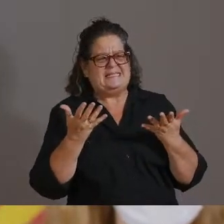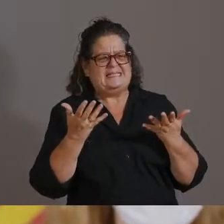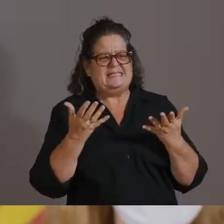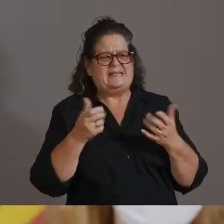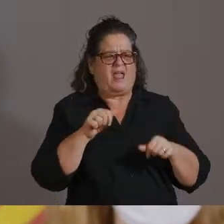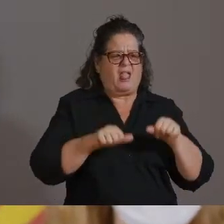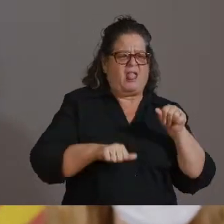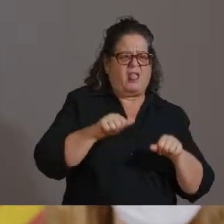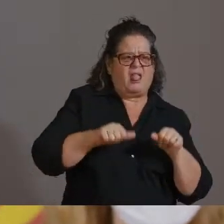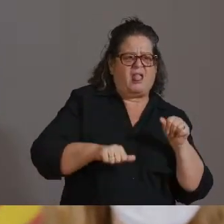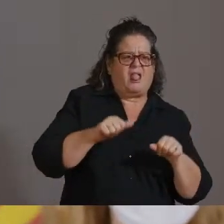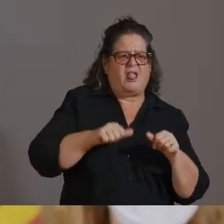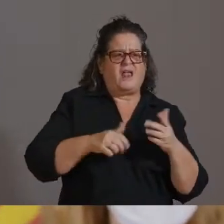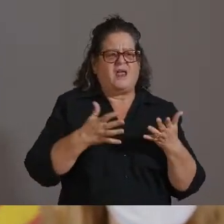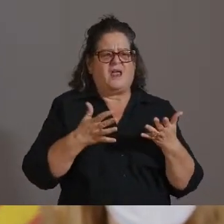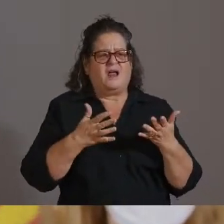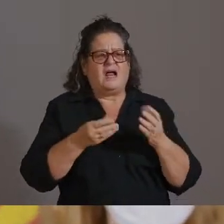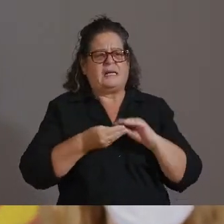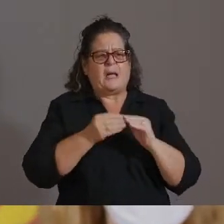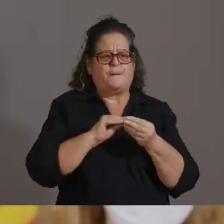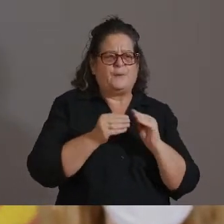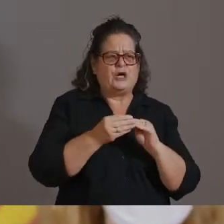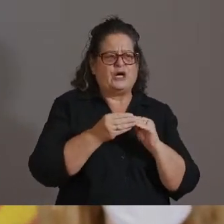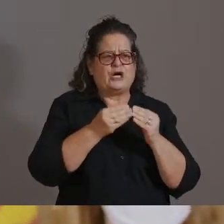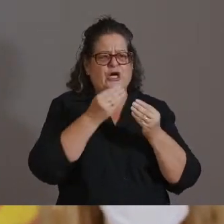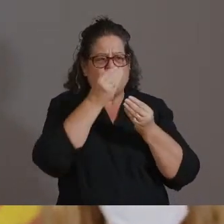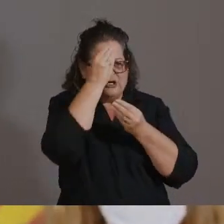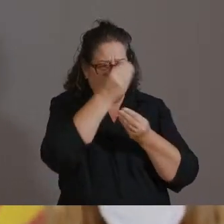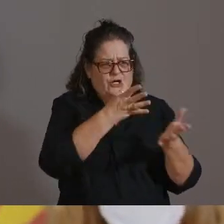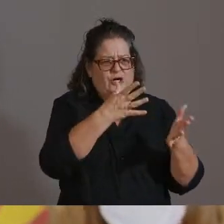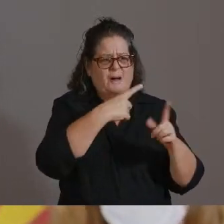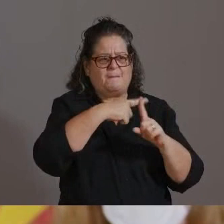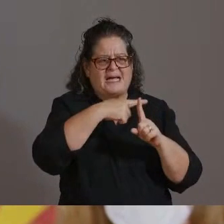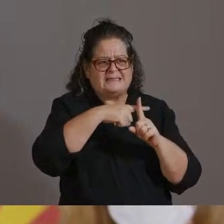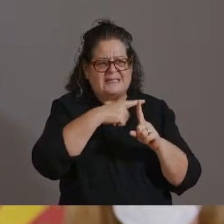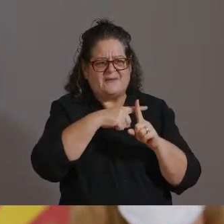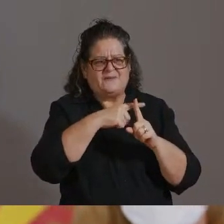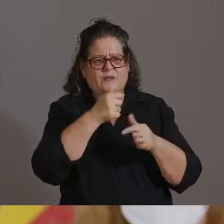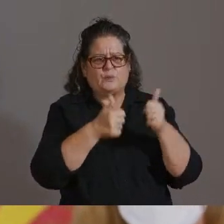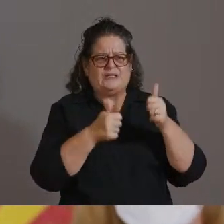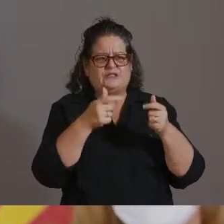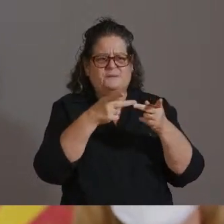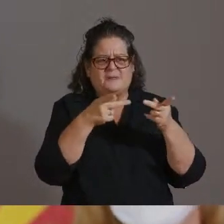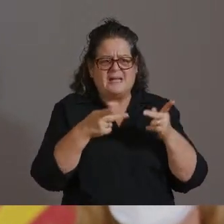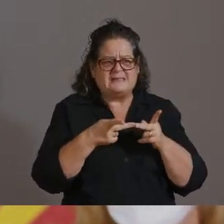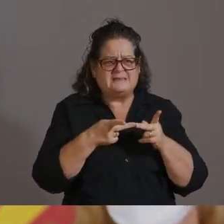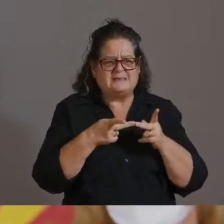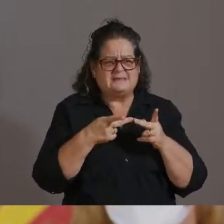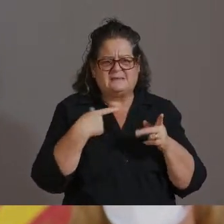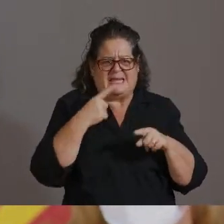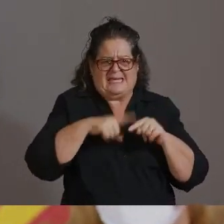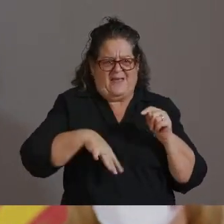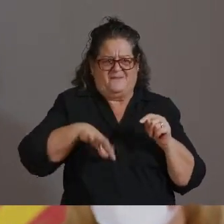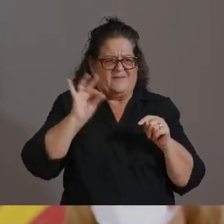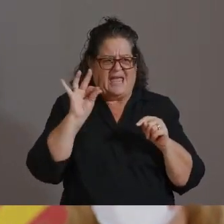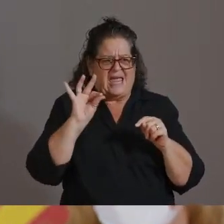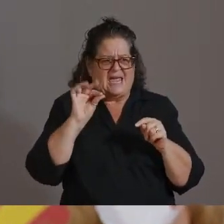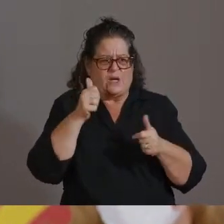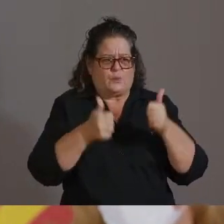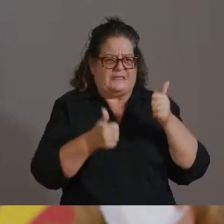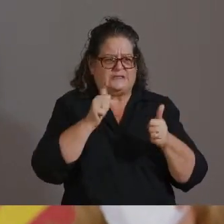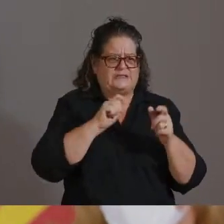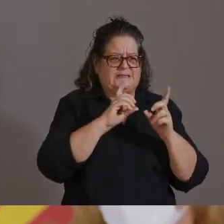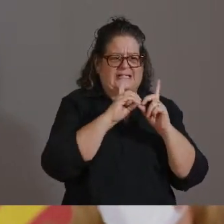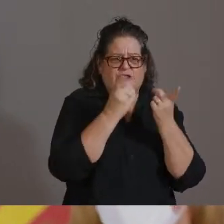by locations. Now we can't find out which schools publicly have outbreaks. ADHS continues to say there